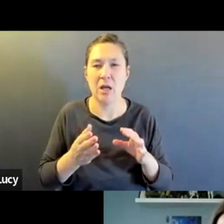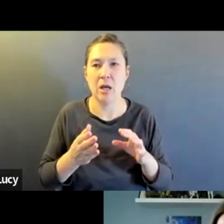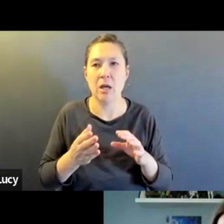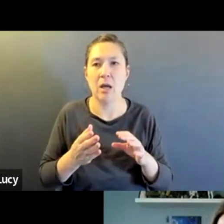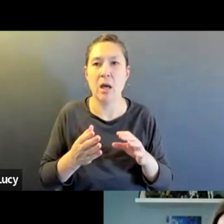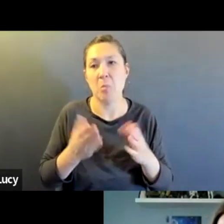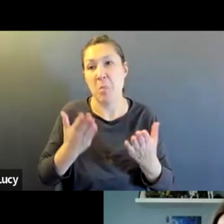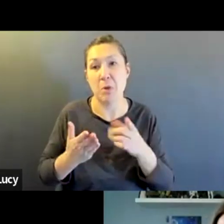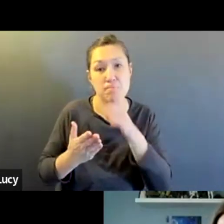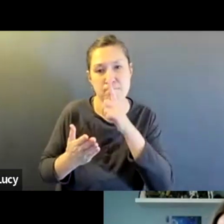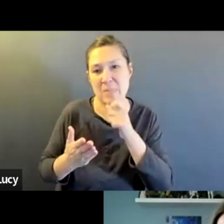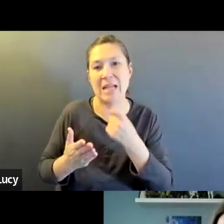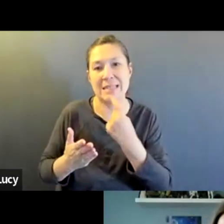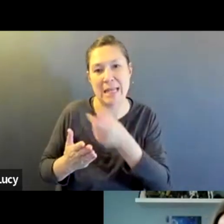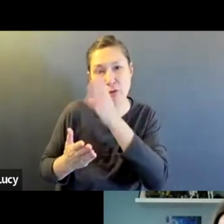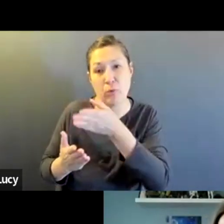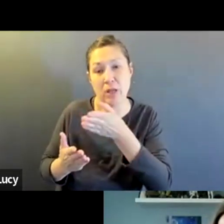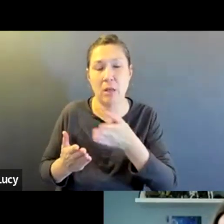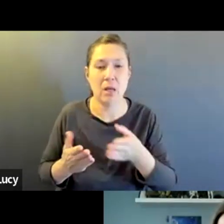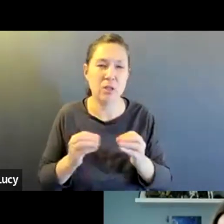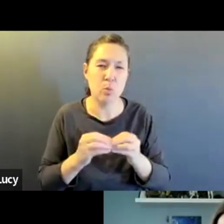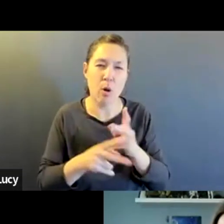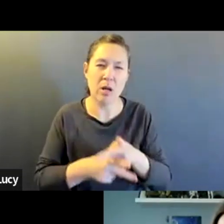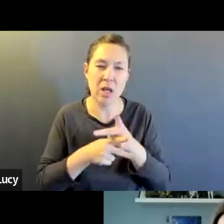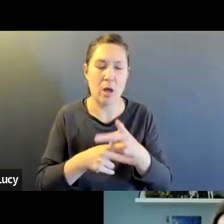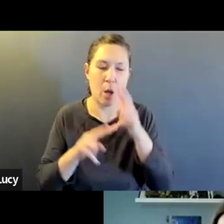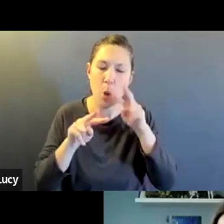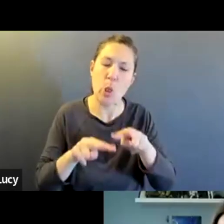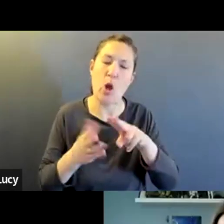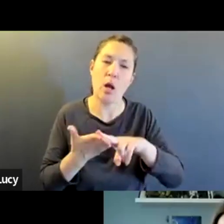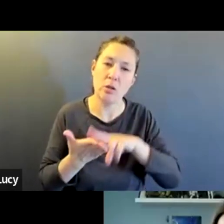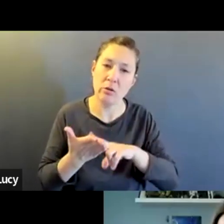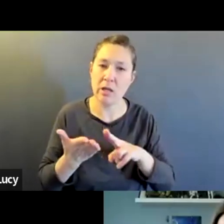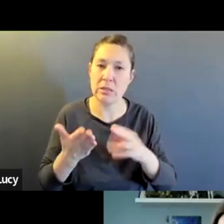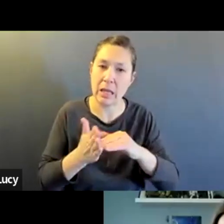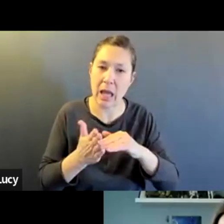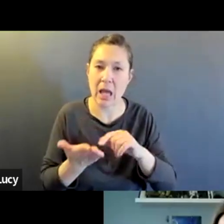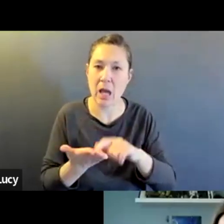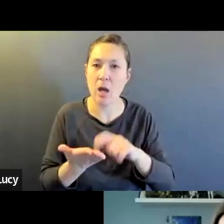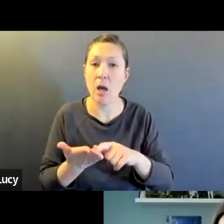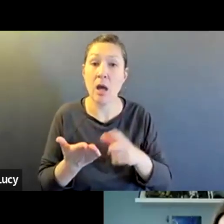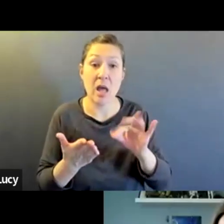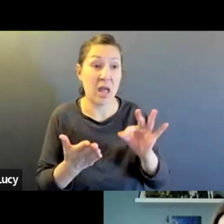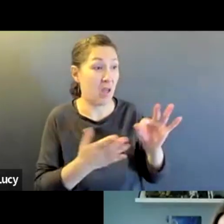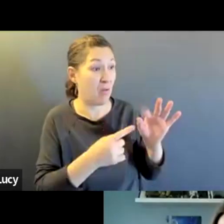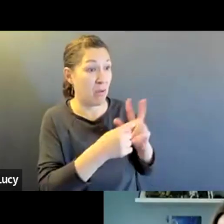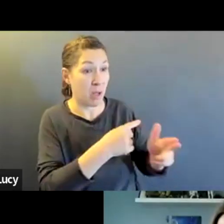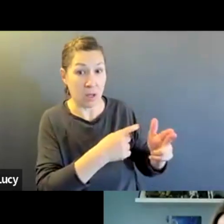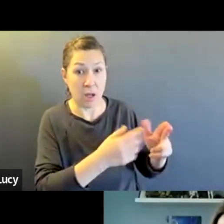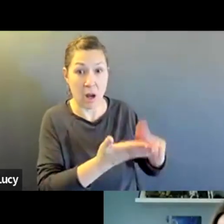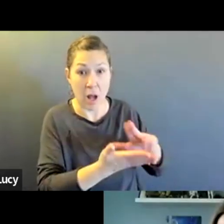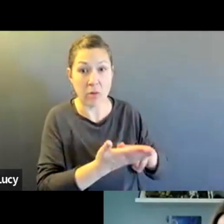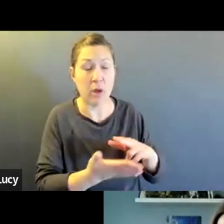So revisiting the agreements, what to do if your grant or your contract is terminated, kind of seeing what the